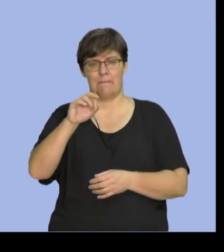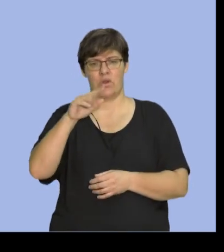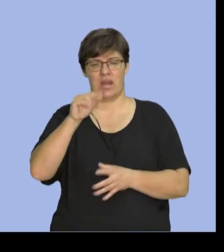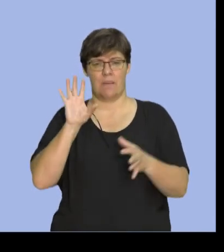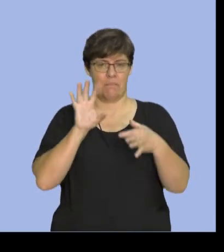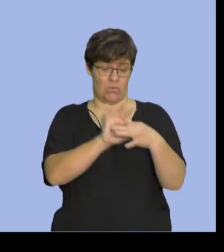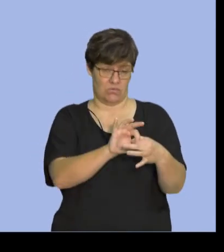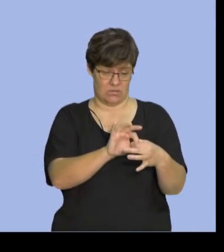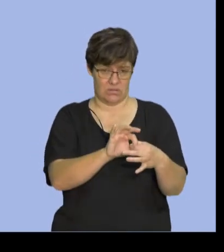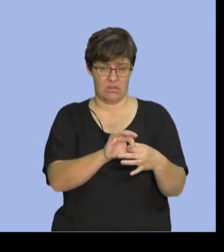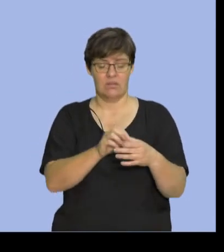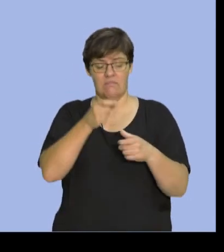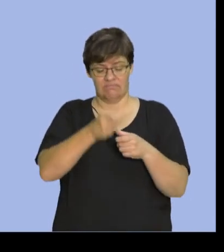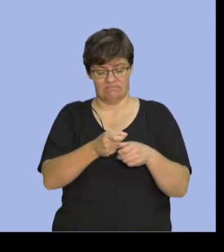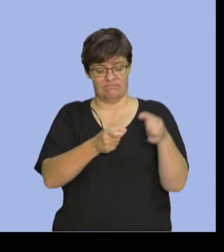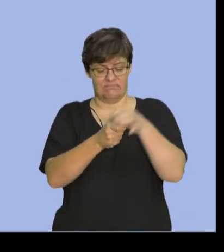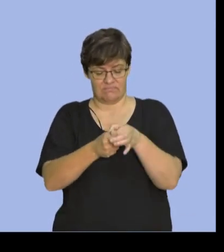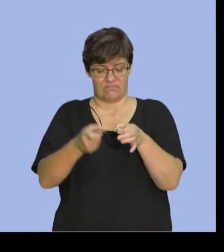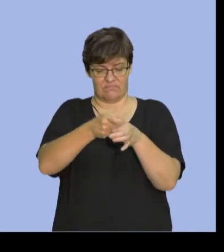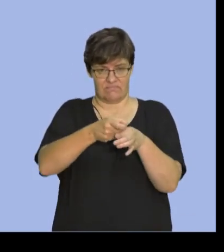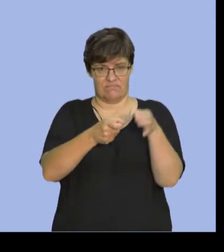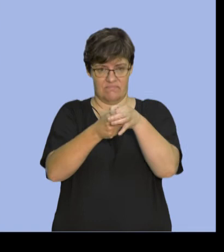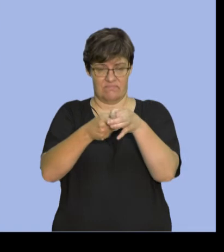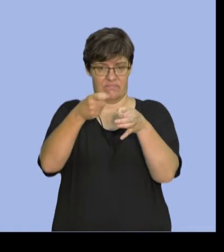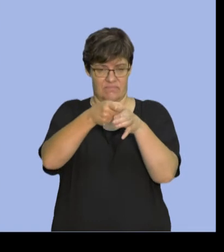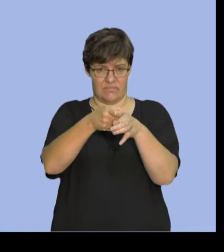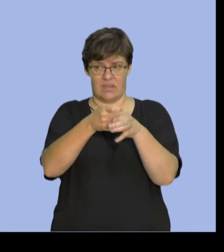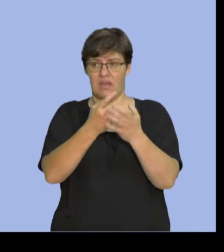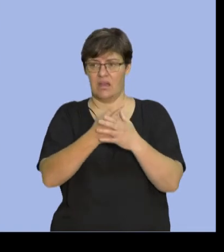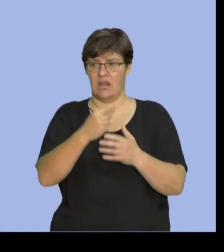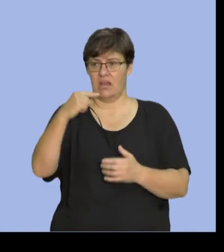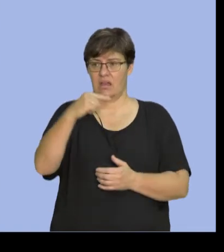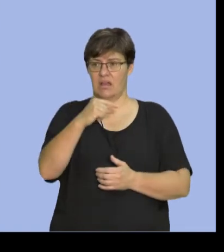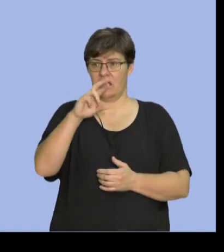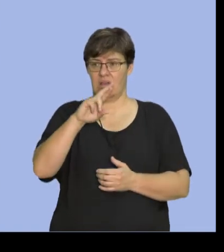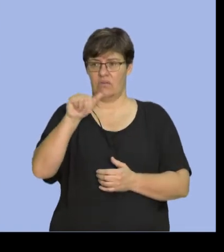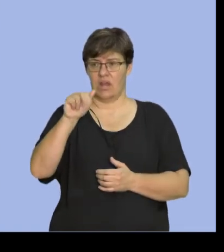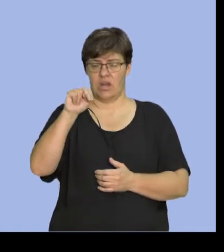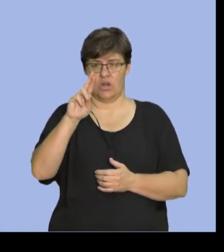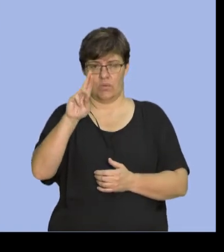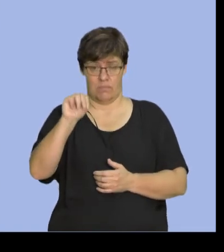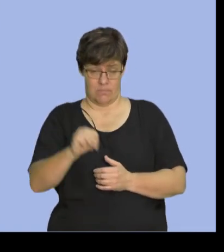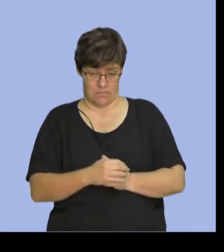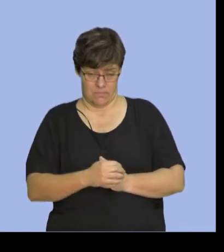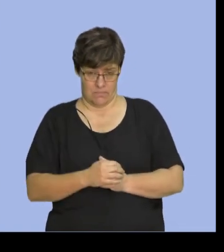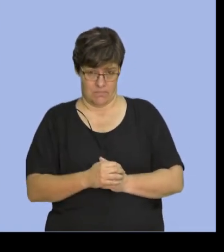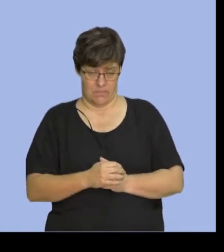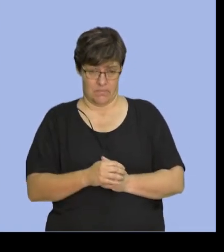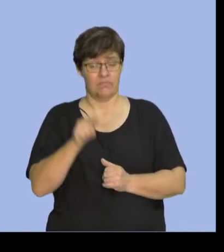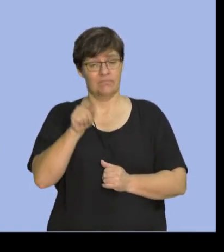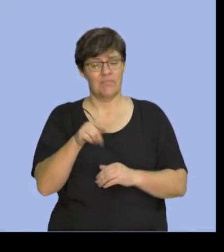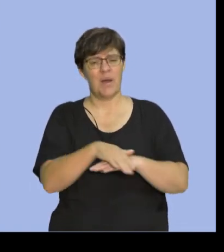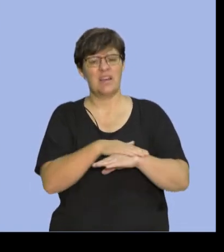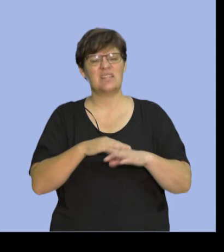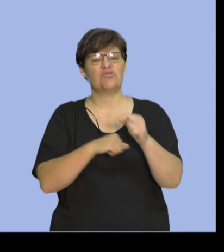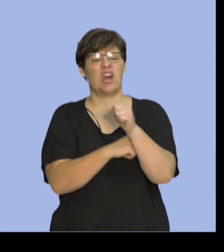are stacked up to form grana or granum, and these basically are structures that contain